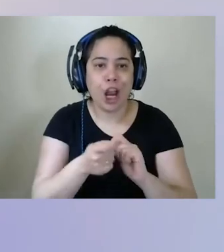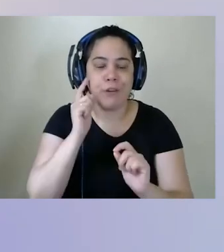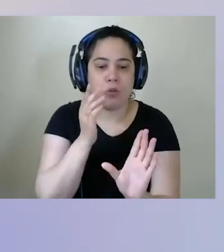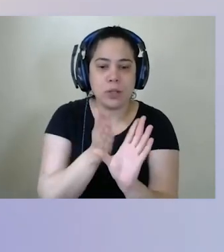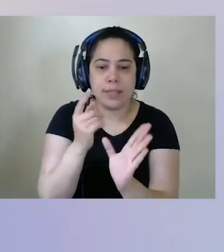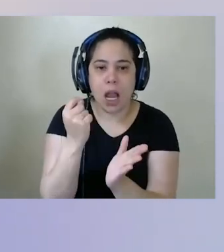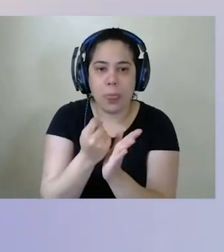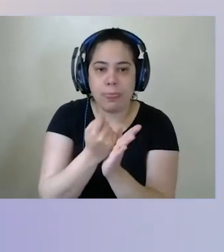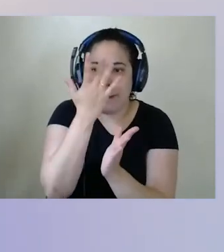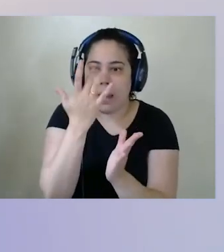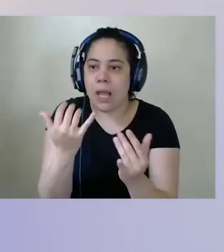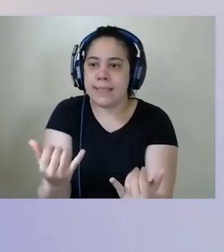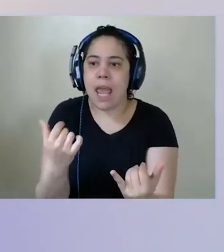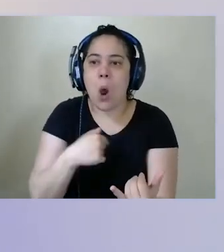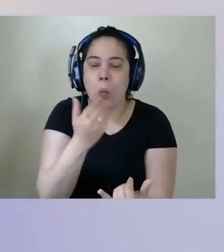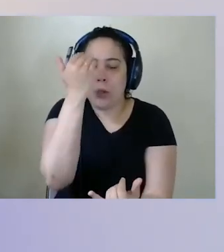so,